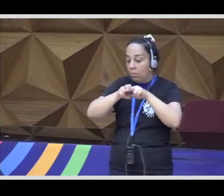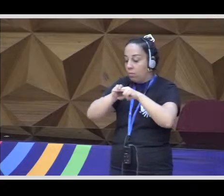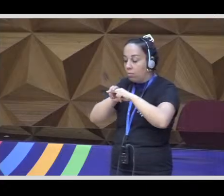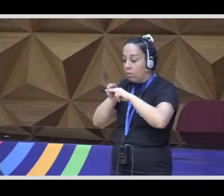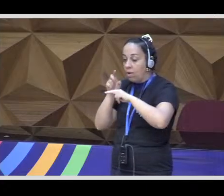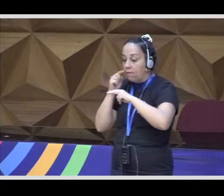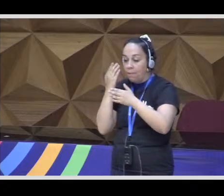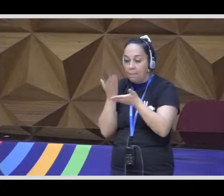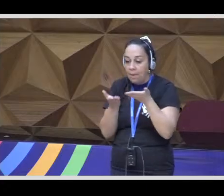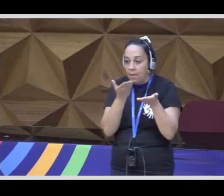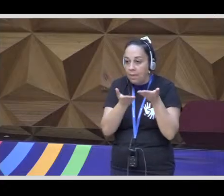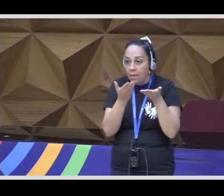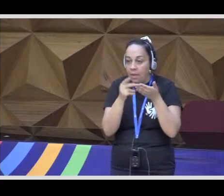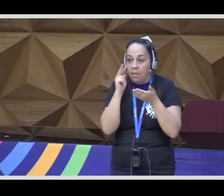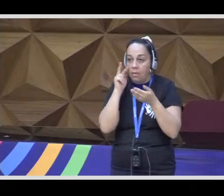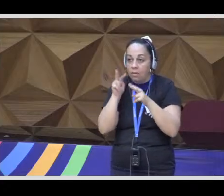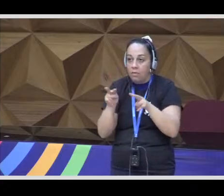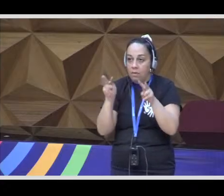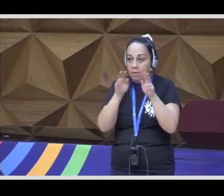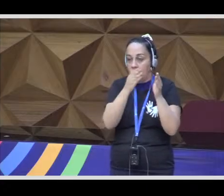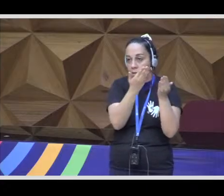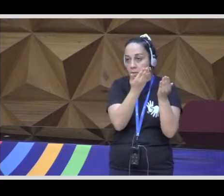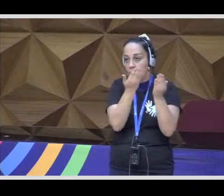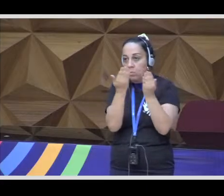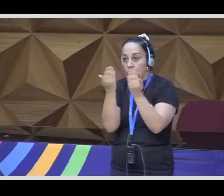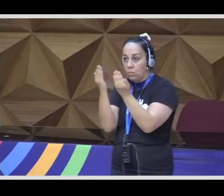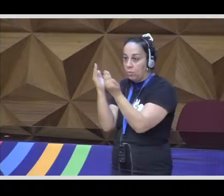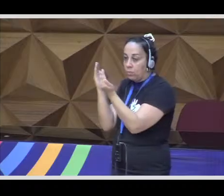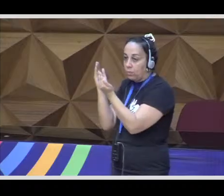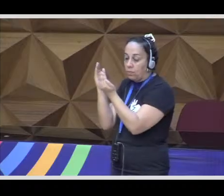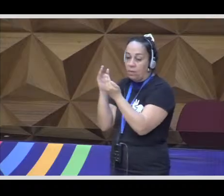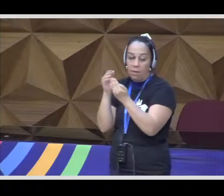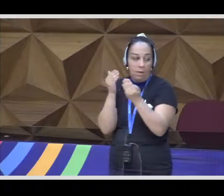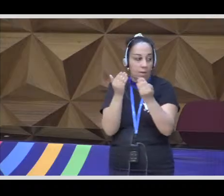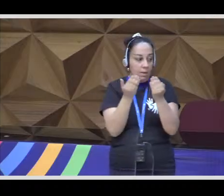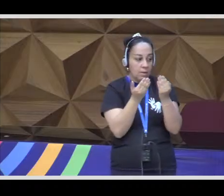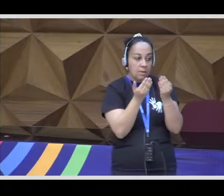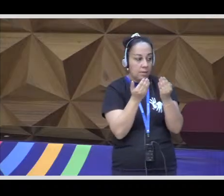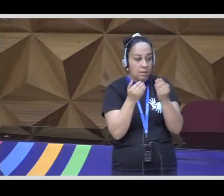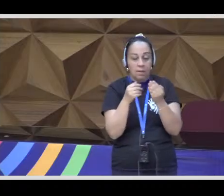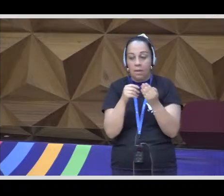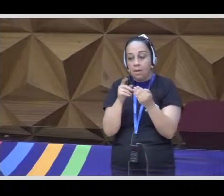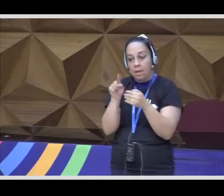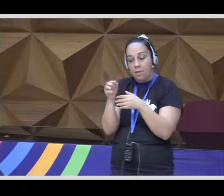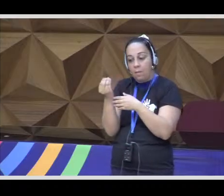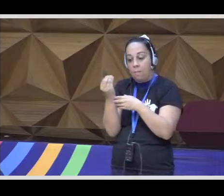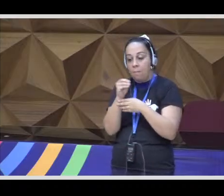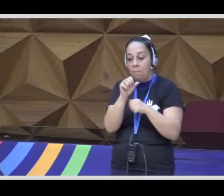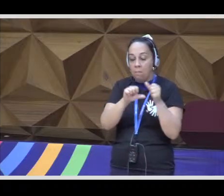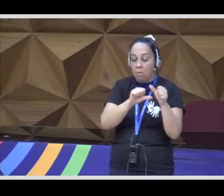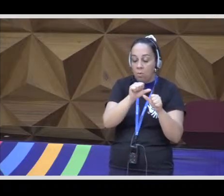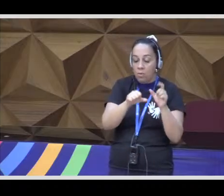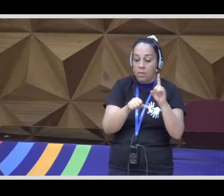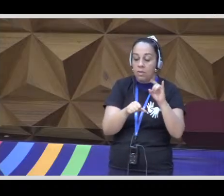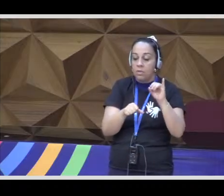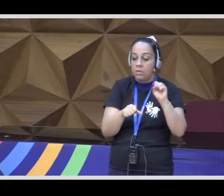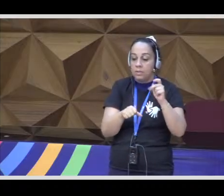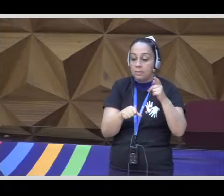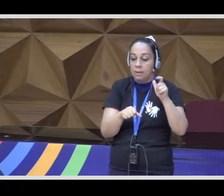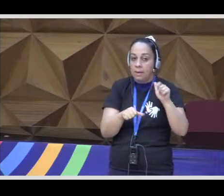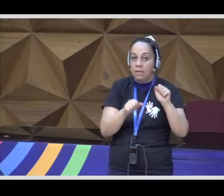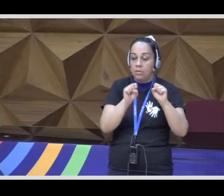two. So we rotate the display in the direction of your movement, but only a smaller